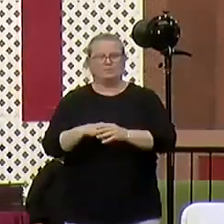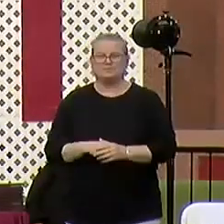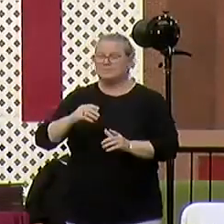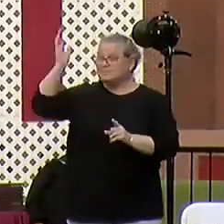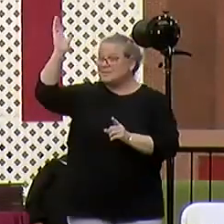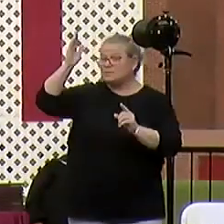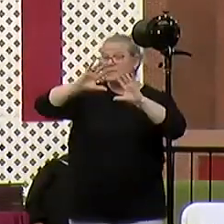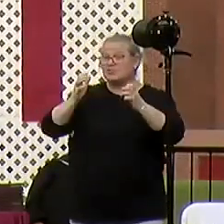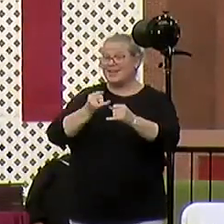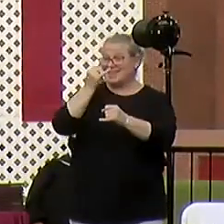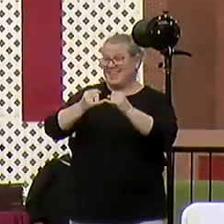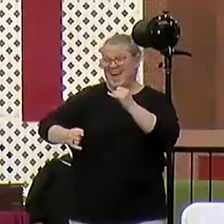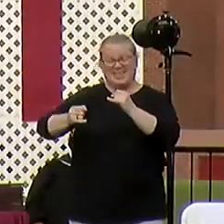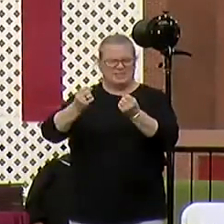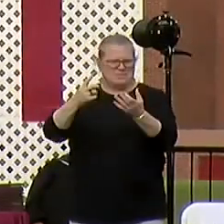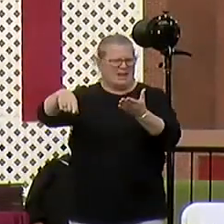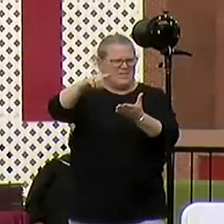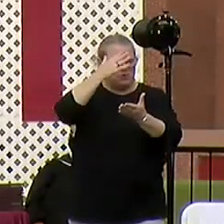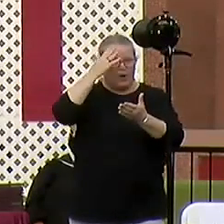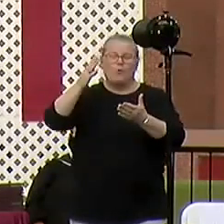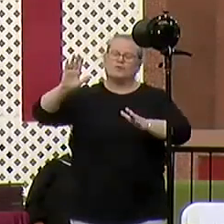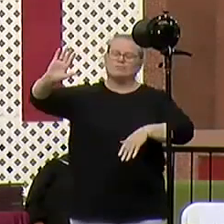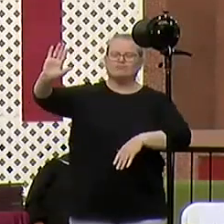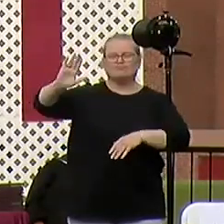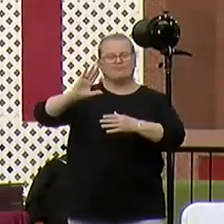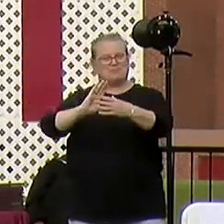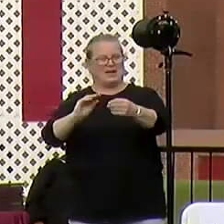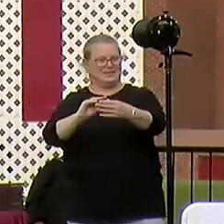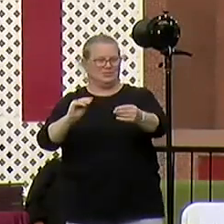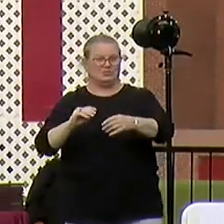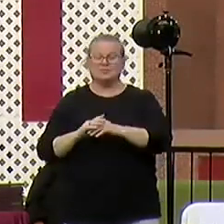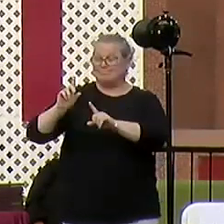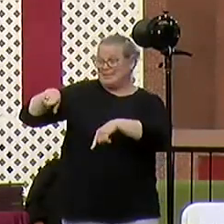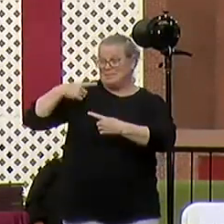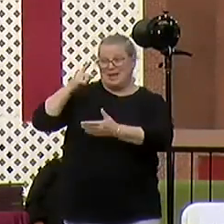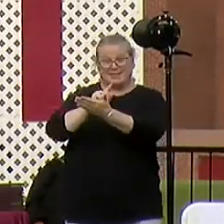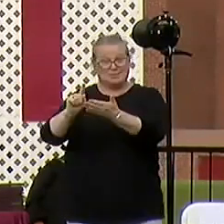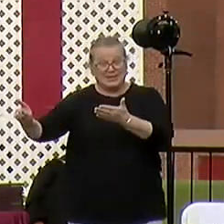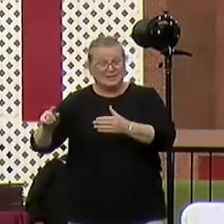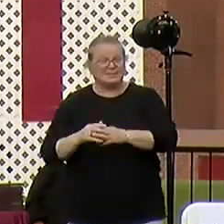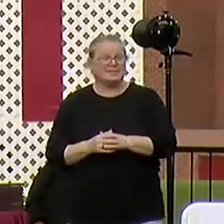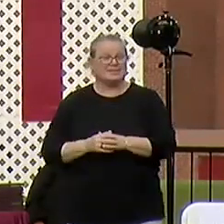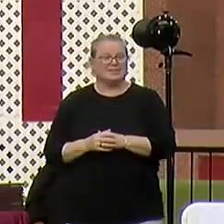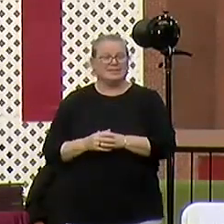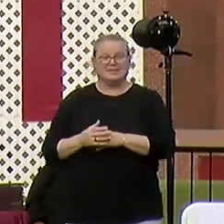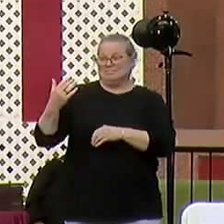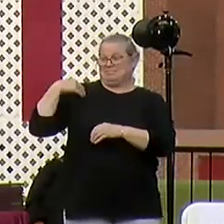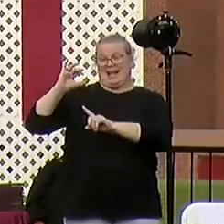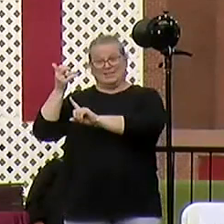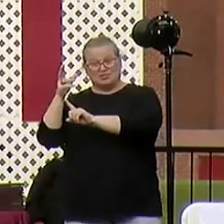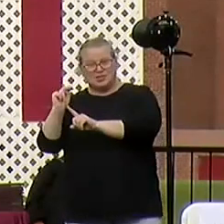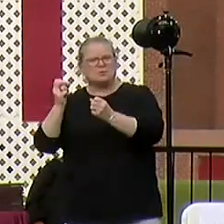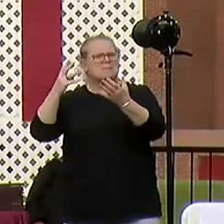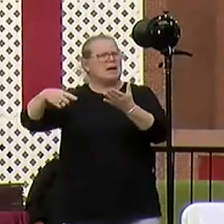of you know, was to craft a farewell message. Over the past week and last January, many of you shared powerful